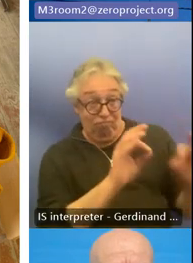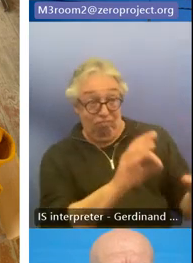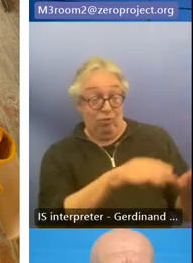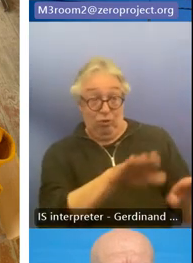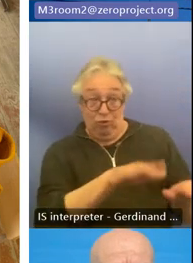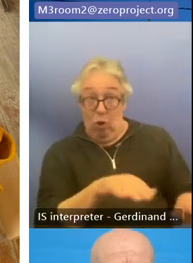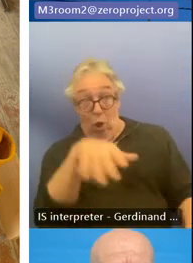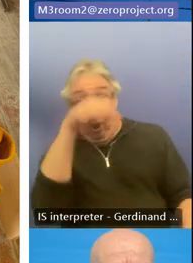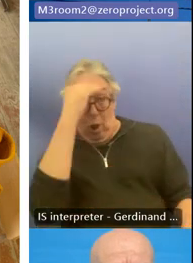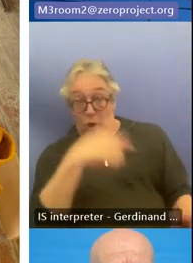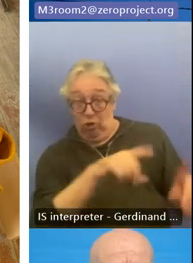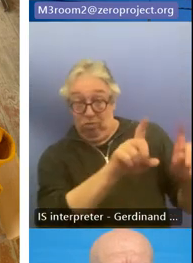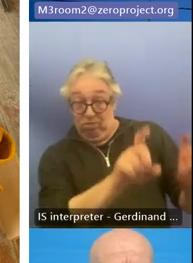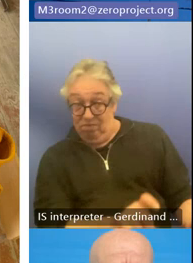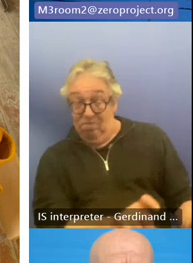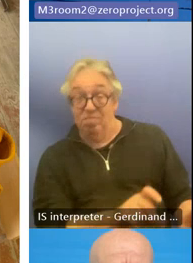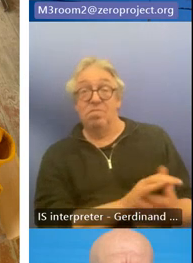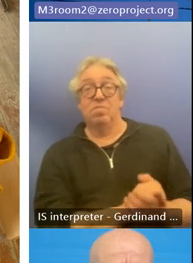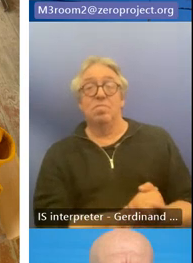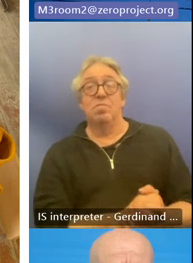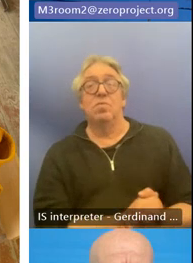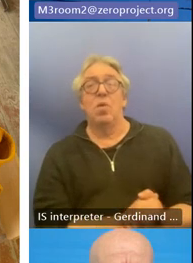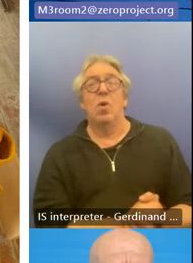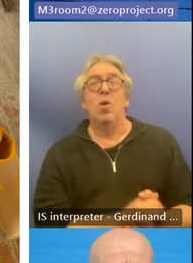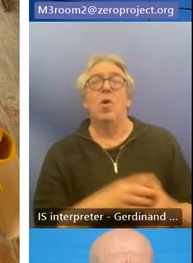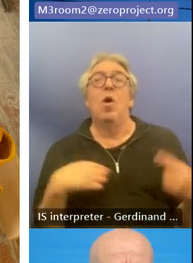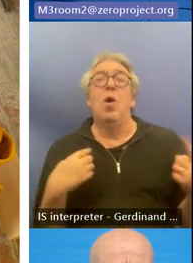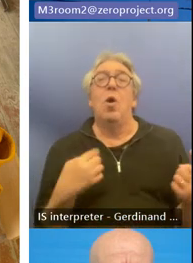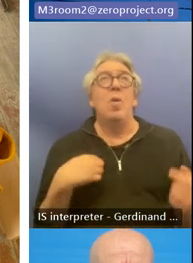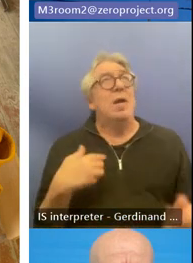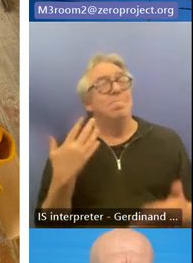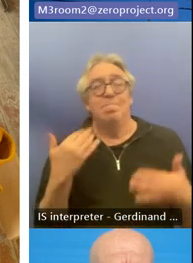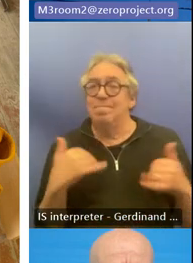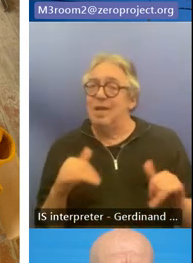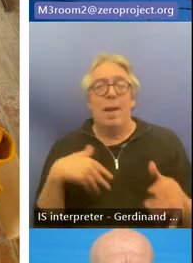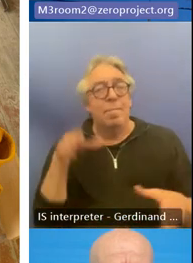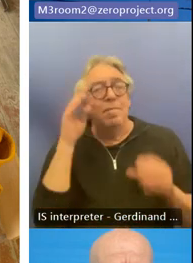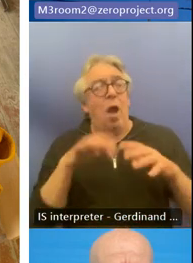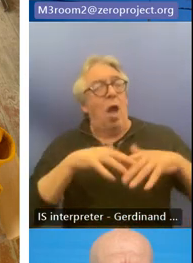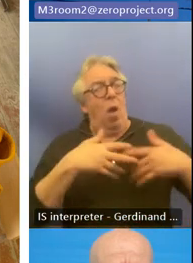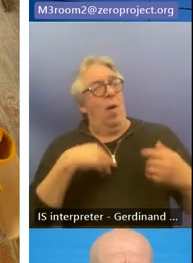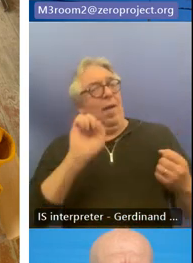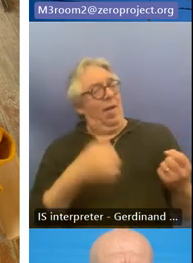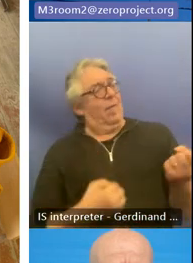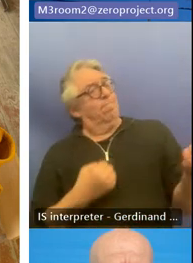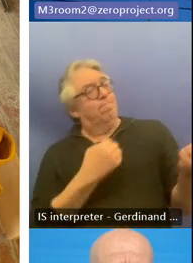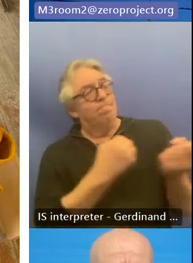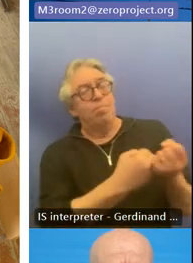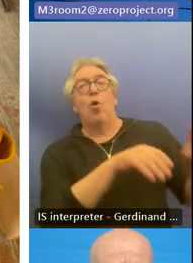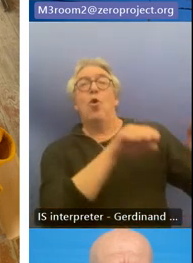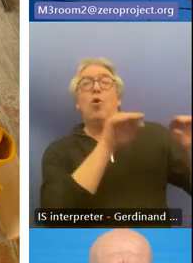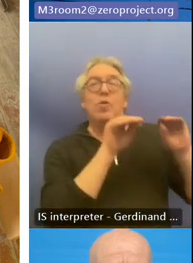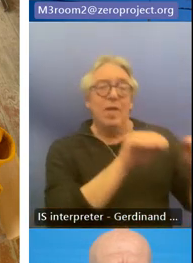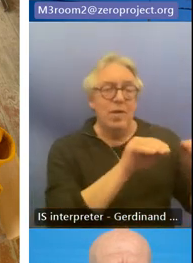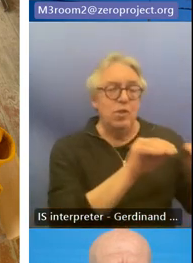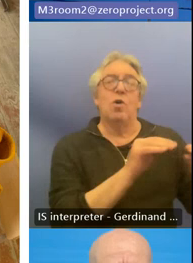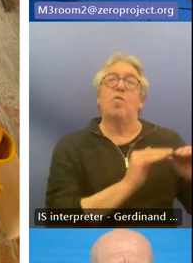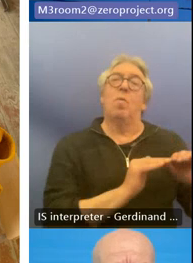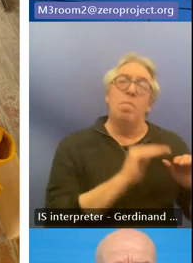understand what else and how else to support the teachers to improve child's participation and inclusion within